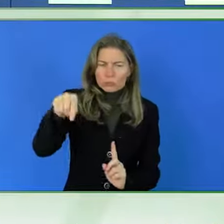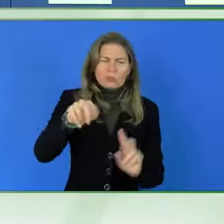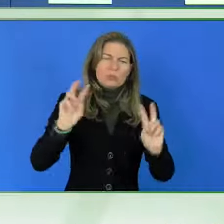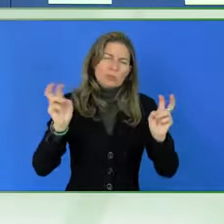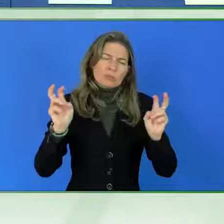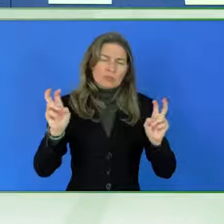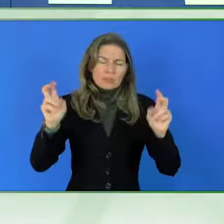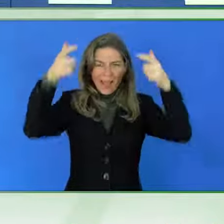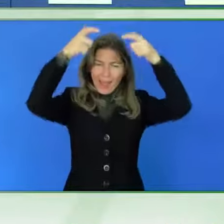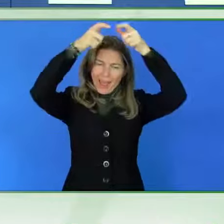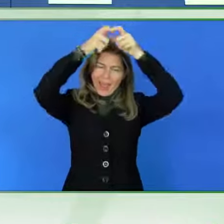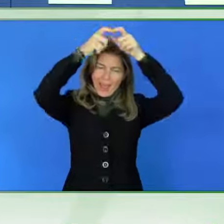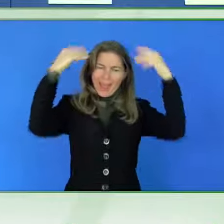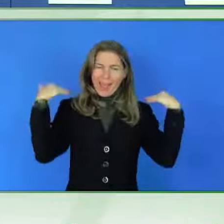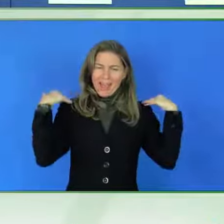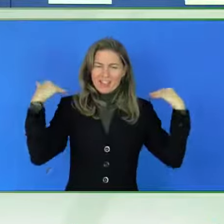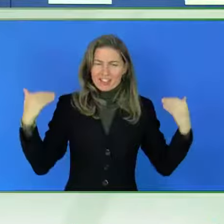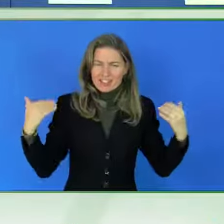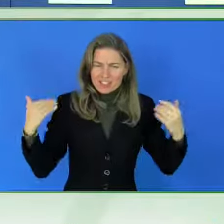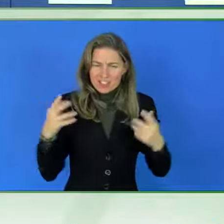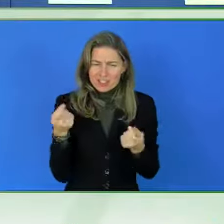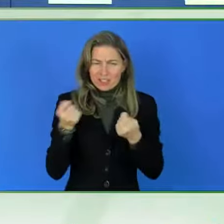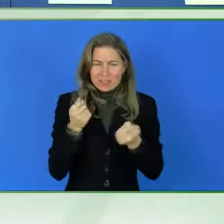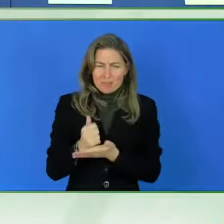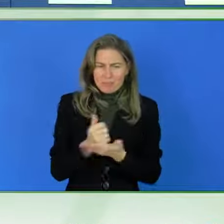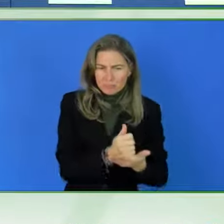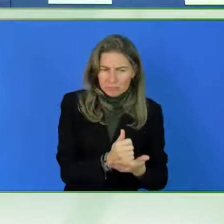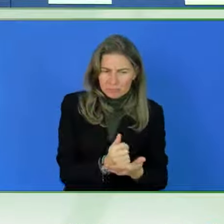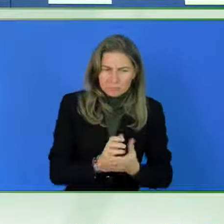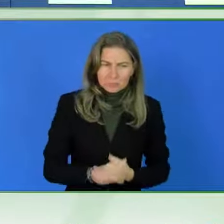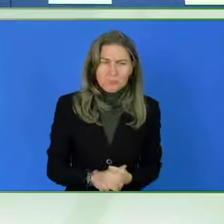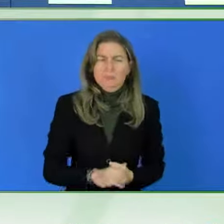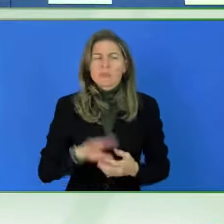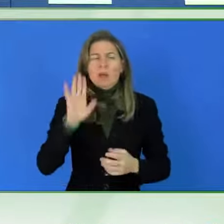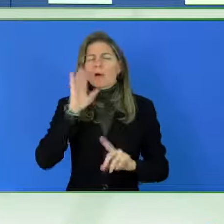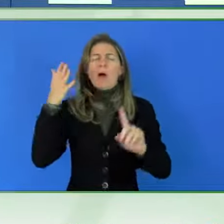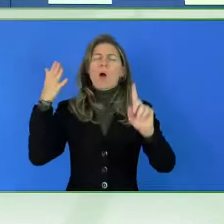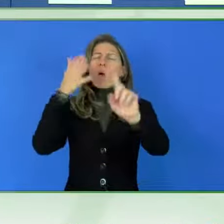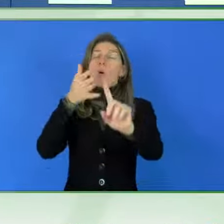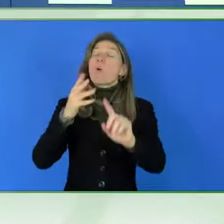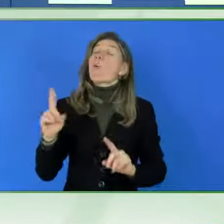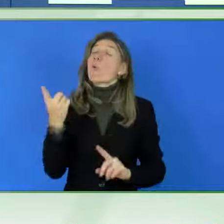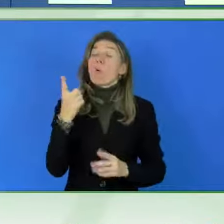and complexity of the journeys. They are not just only commuting, they do much more